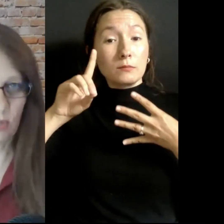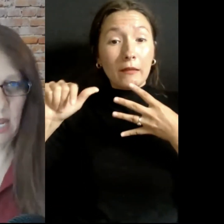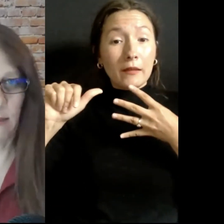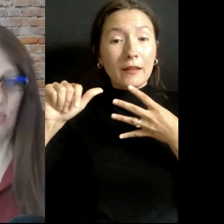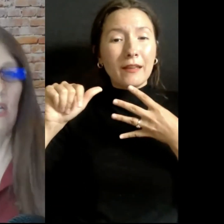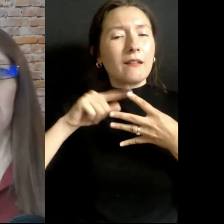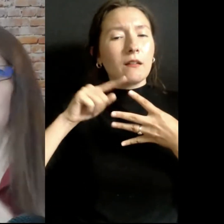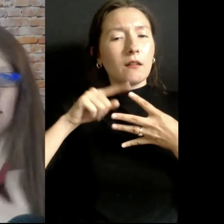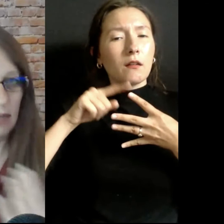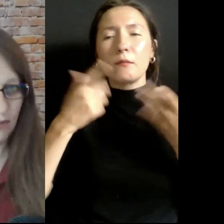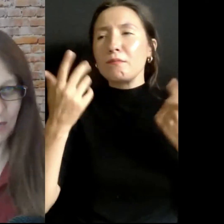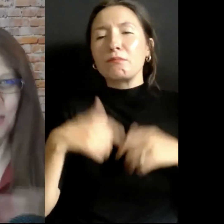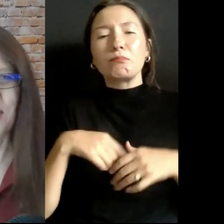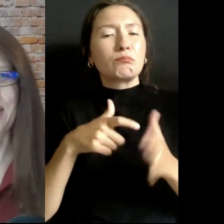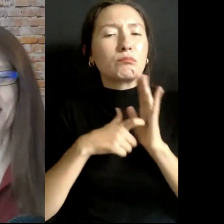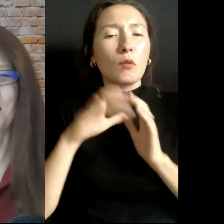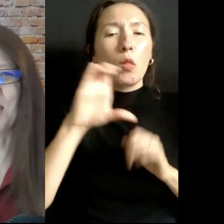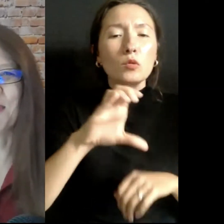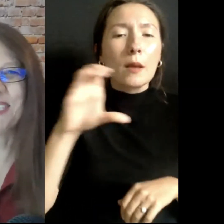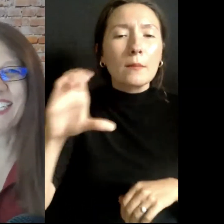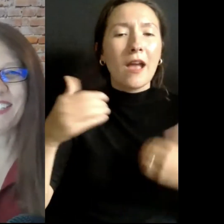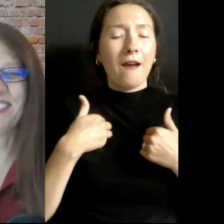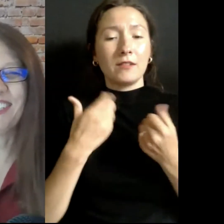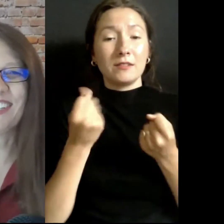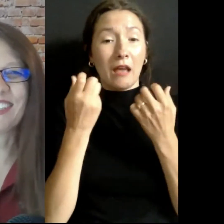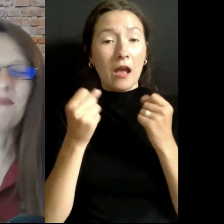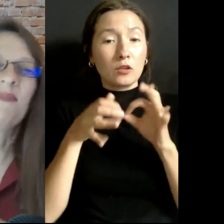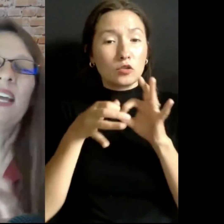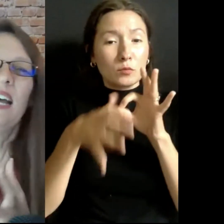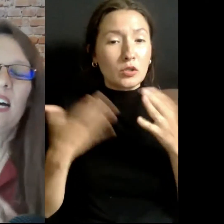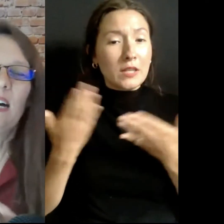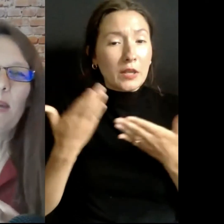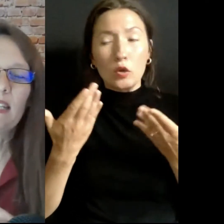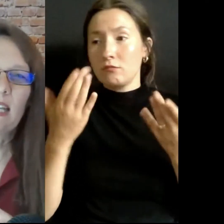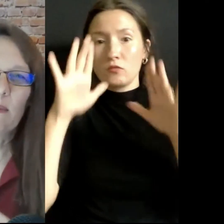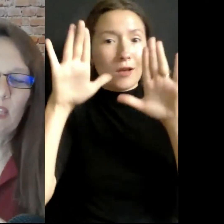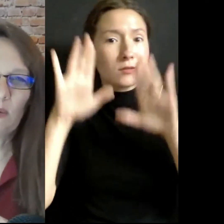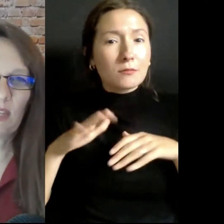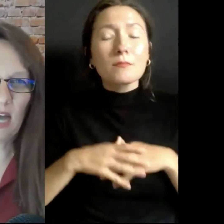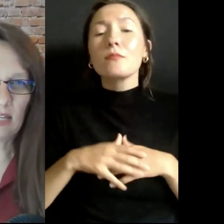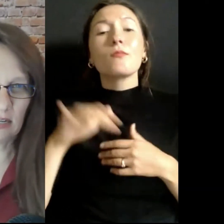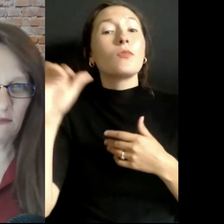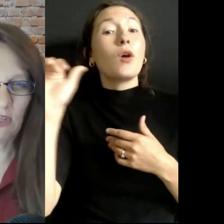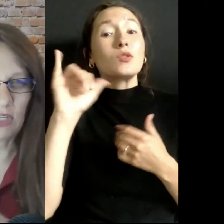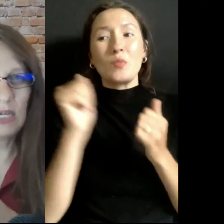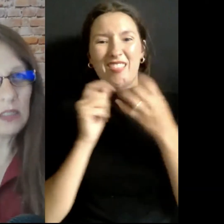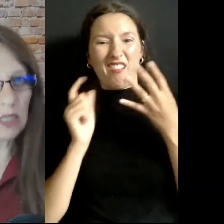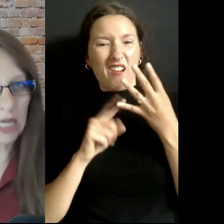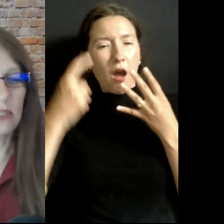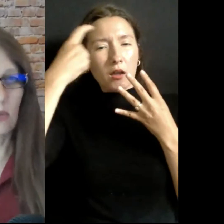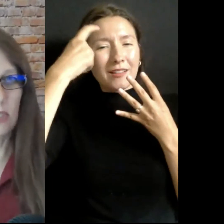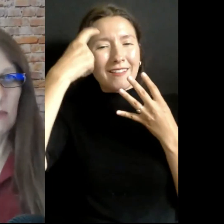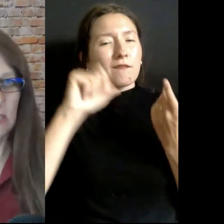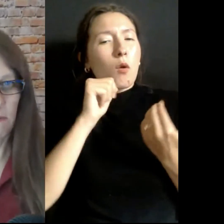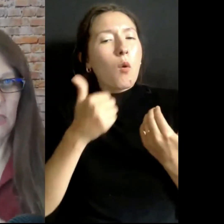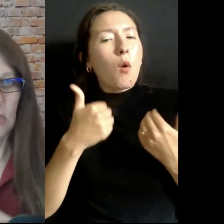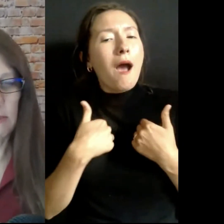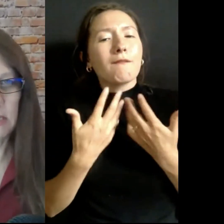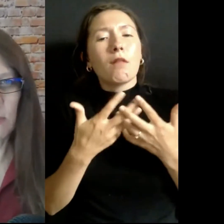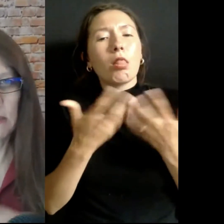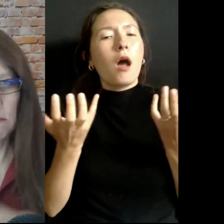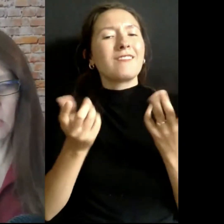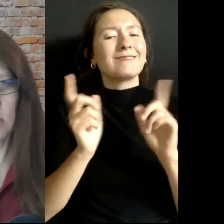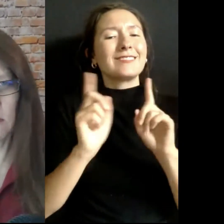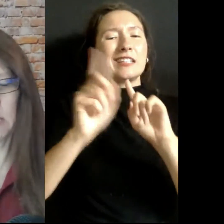do closed captioning. You know, here we have sign language interpretation, which is awesome. And the same thing with cognitive. There's not a lot that's going to be different. So I'm